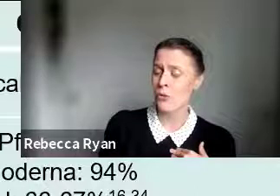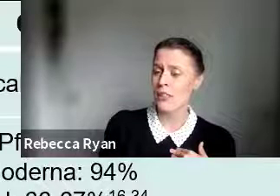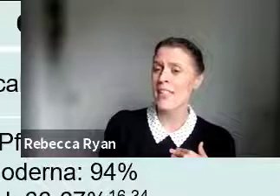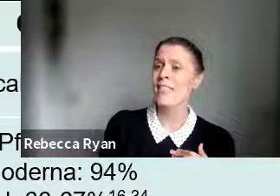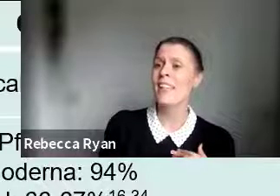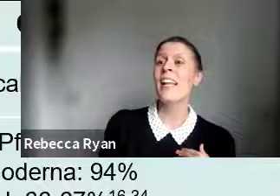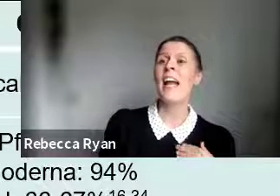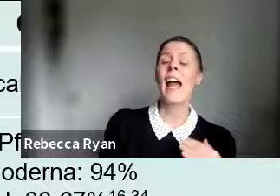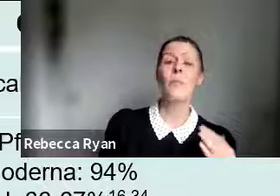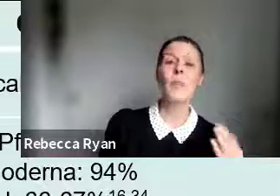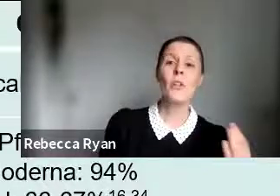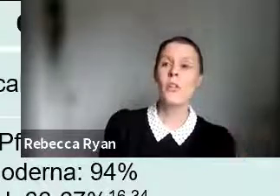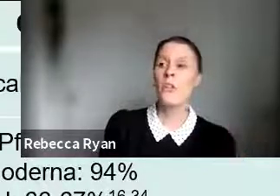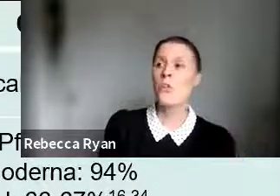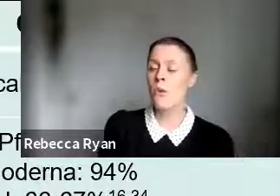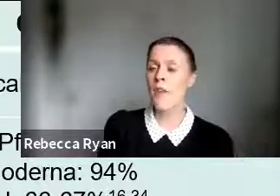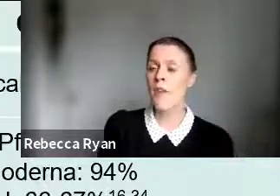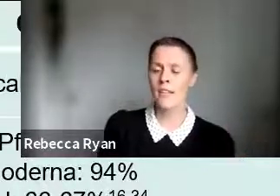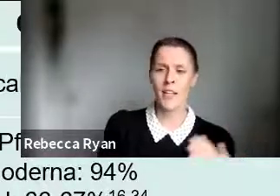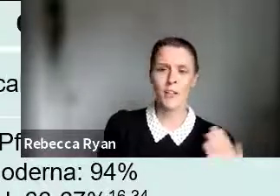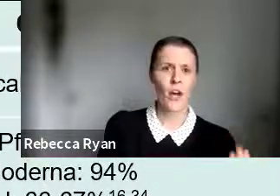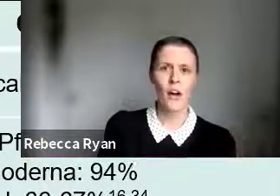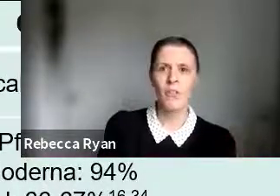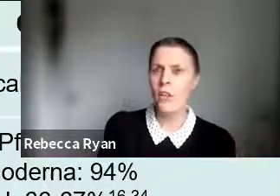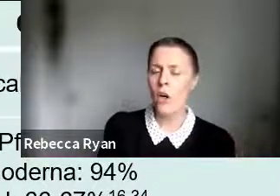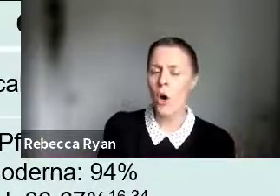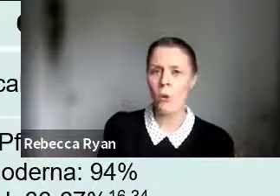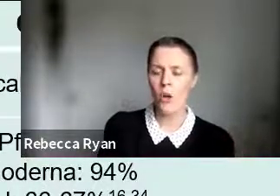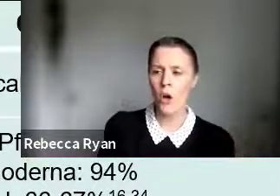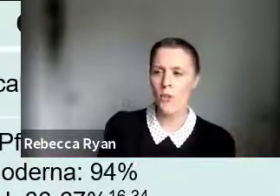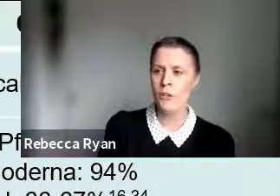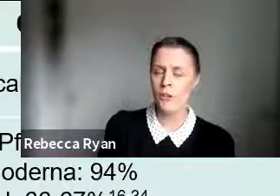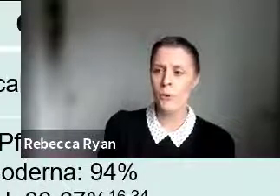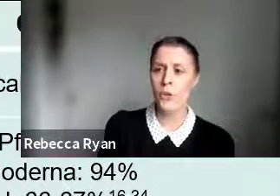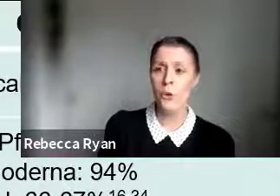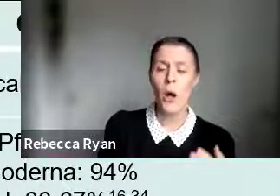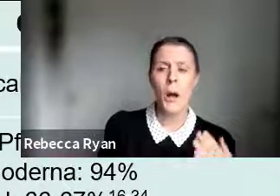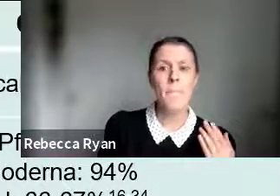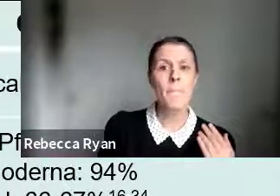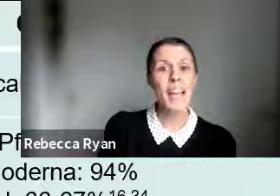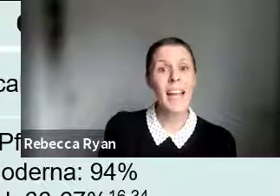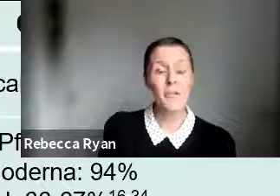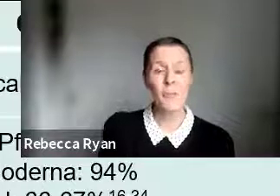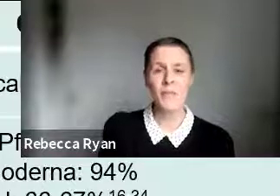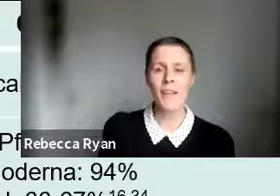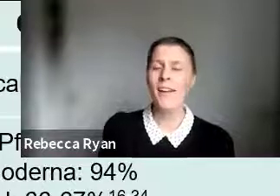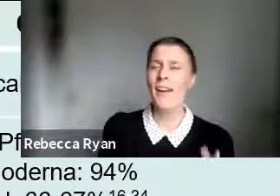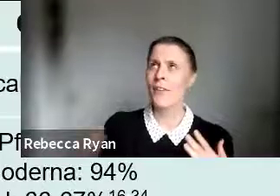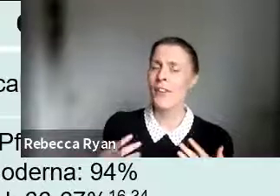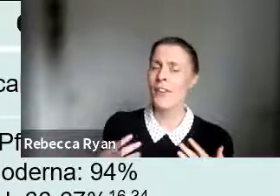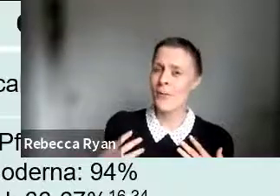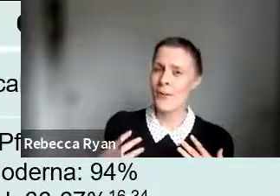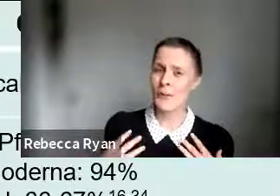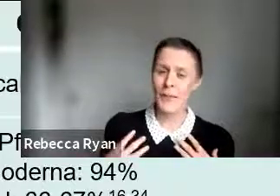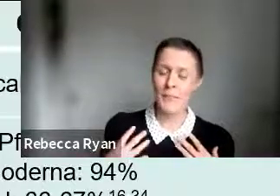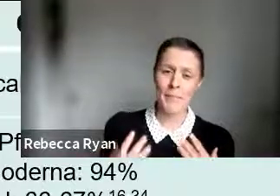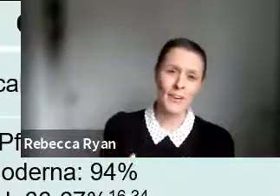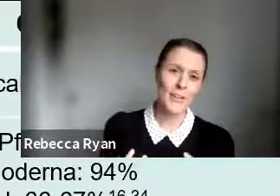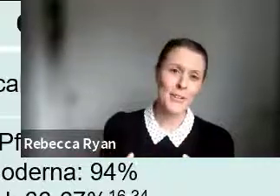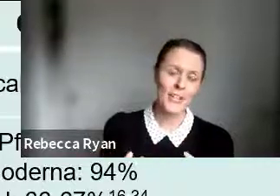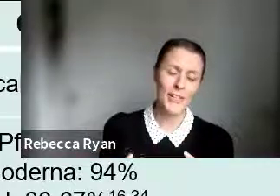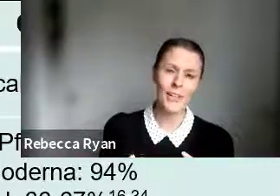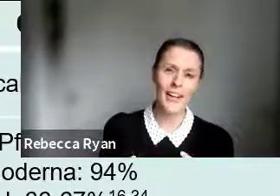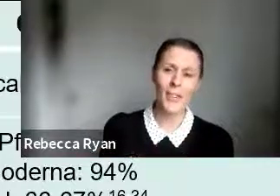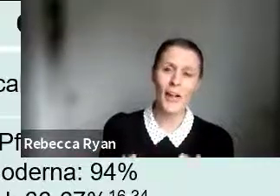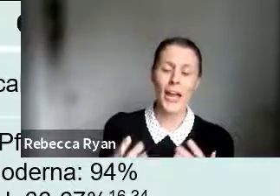vaccination was released. And then we look at the newer vaccinations. Obviously COVID is super new, but HPV, if anyone knows me, my